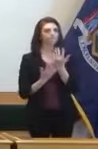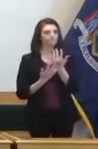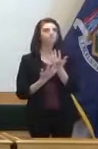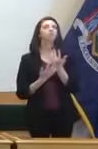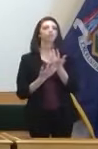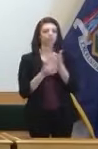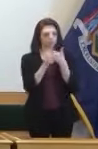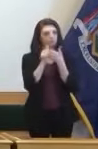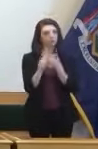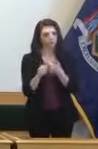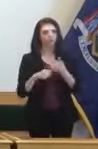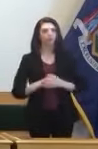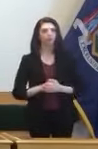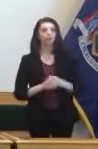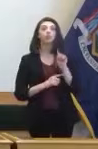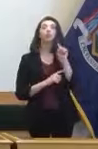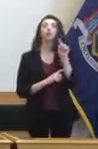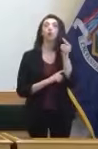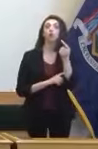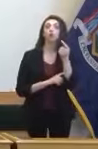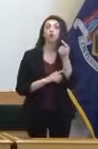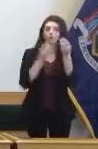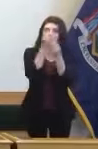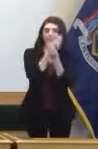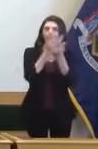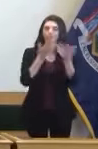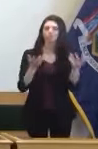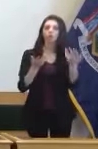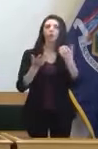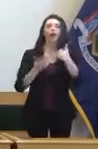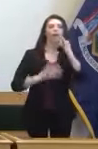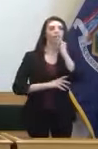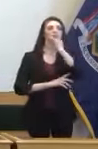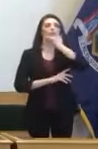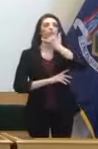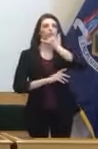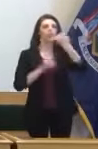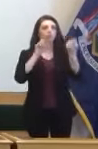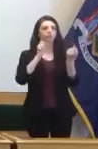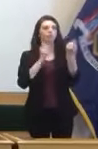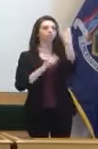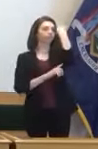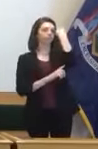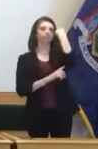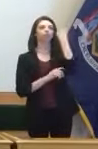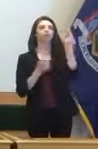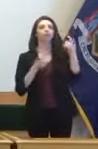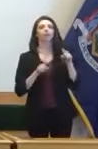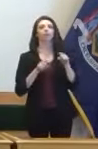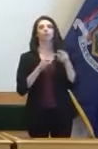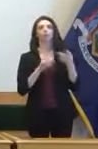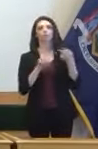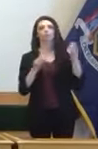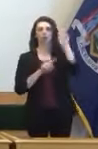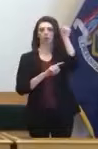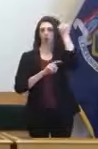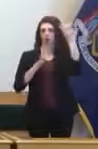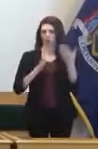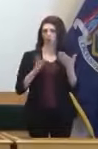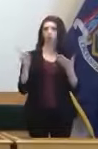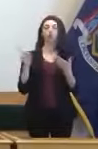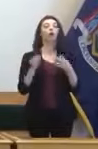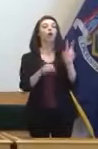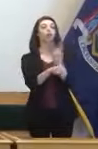I want to address the misinformation that was communicated during the governor's news conference this morning. As of 2 p.m.